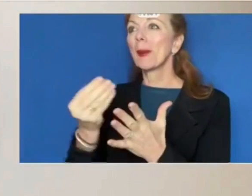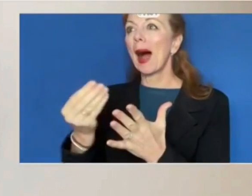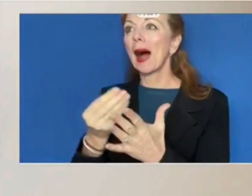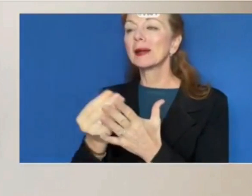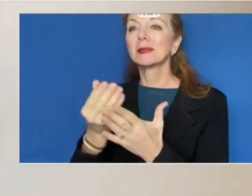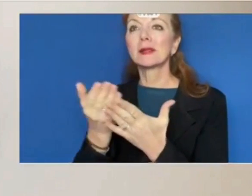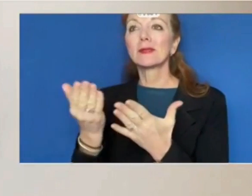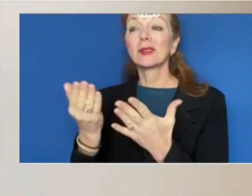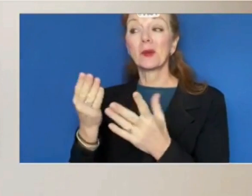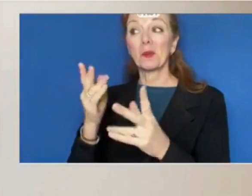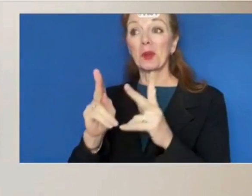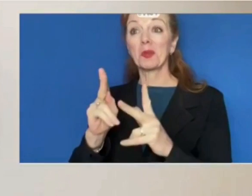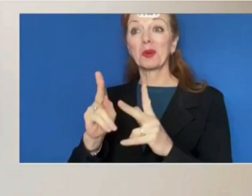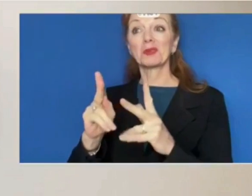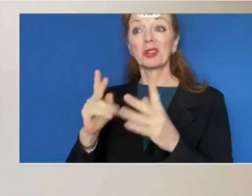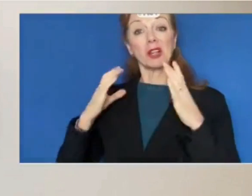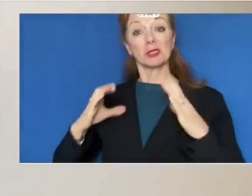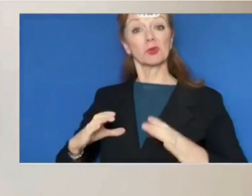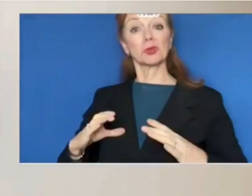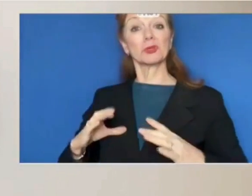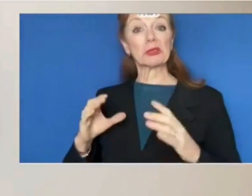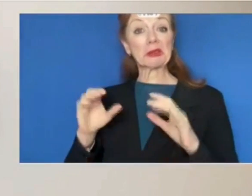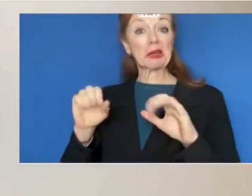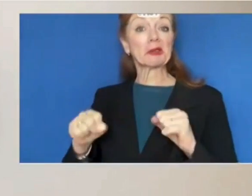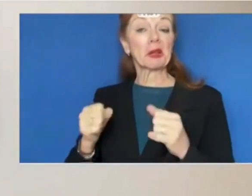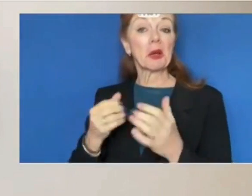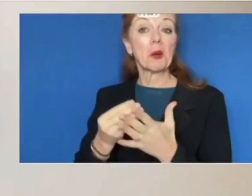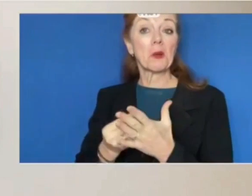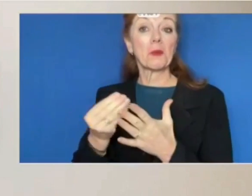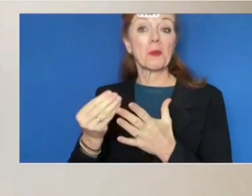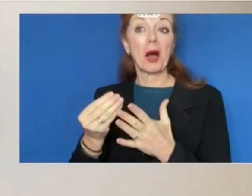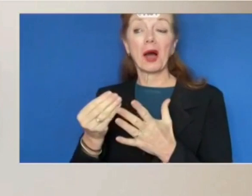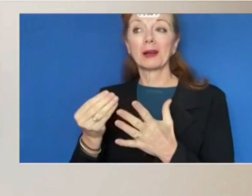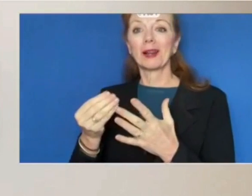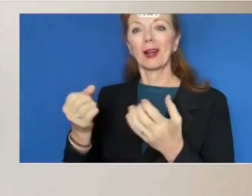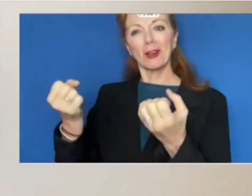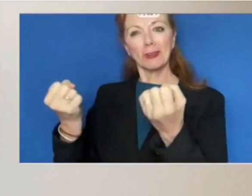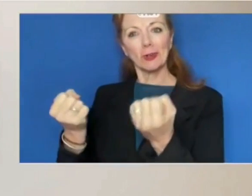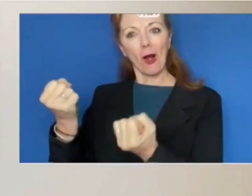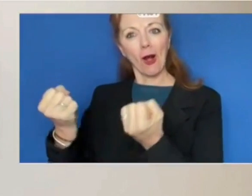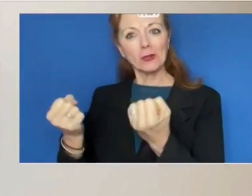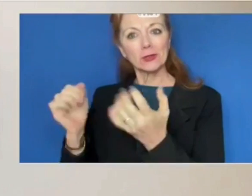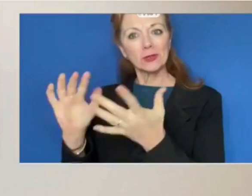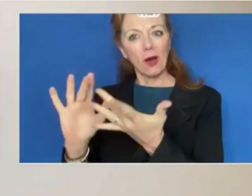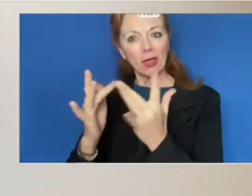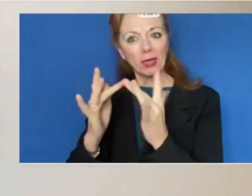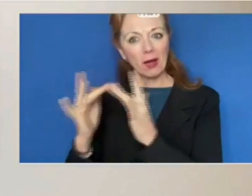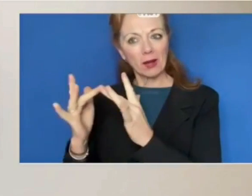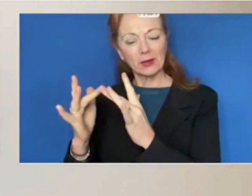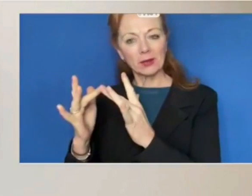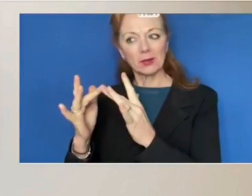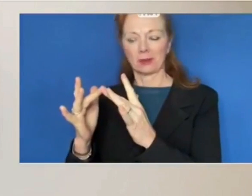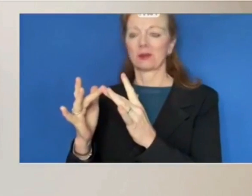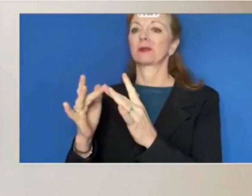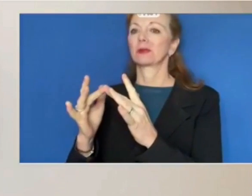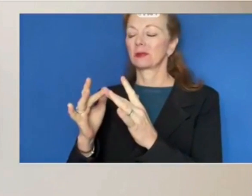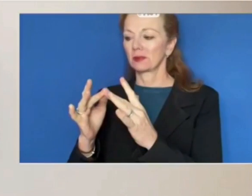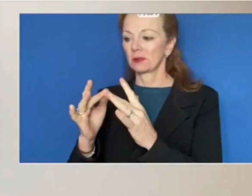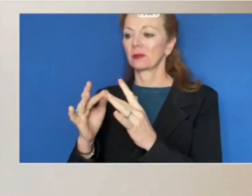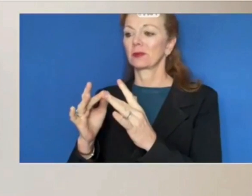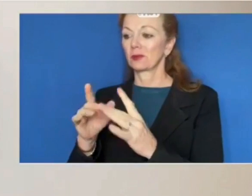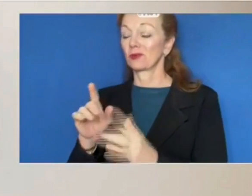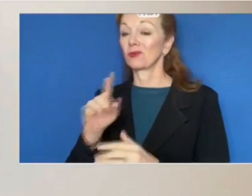citizens, customers can obtain vehicles online with very, very